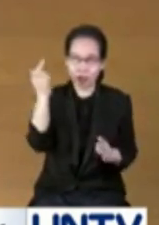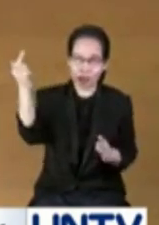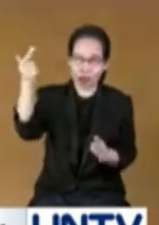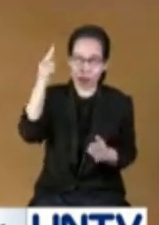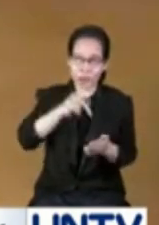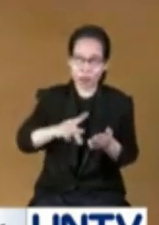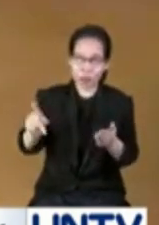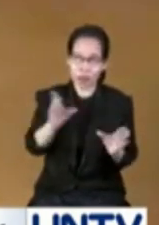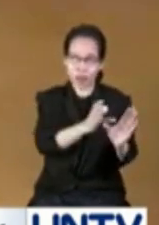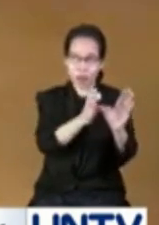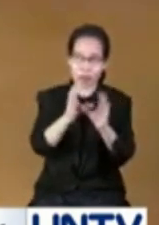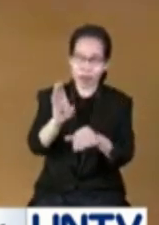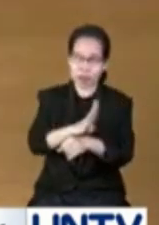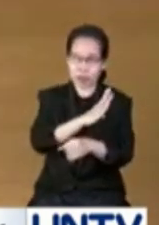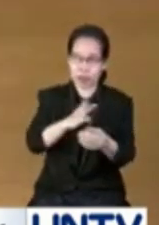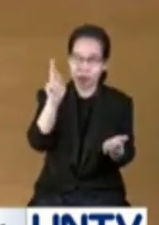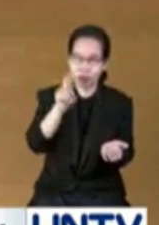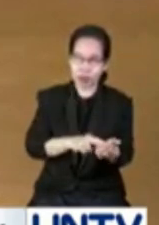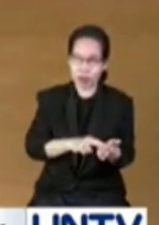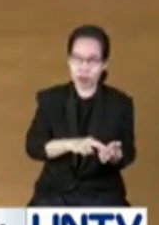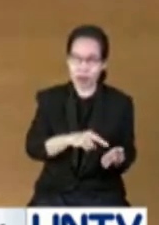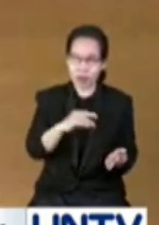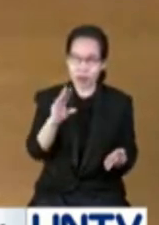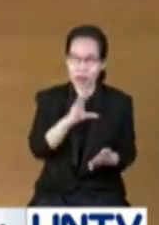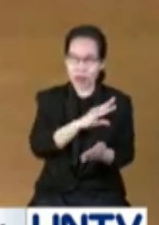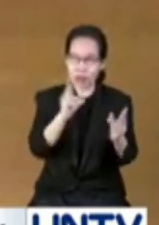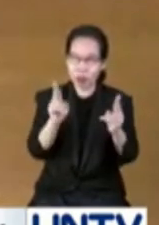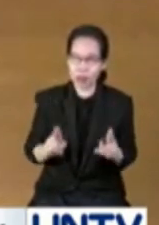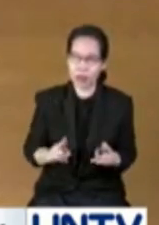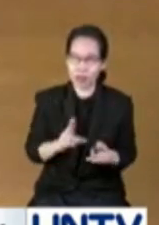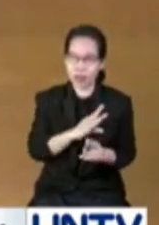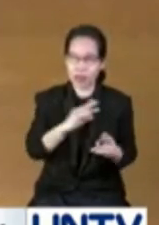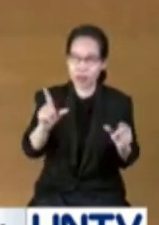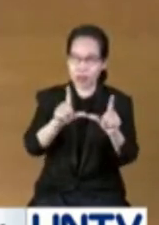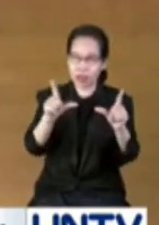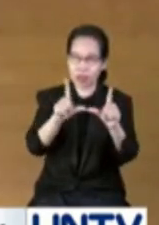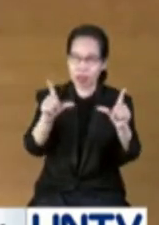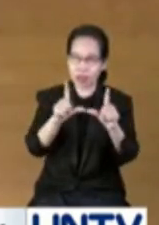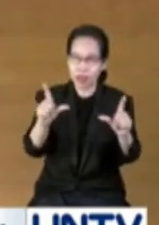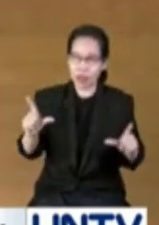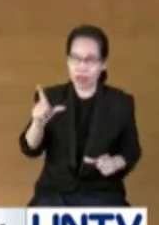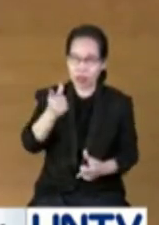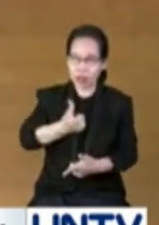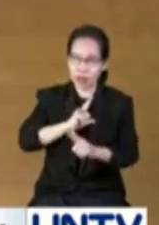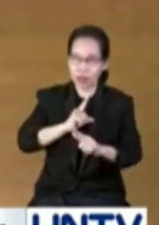business registrations, issuance of permits and licenses, loan applications, and